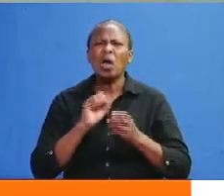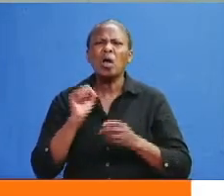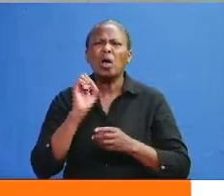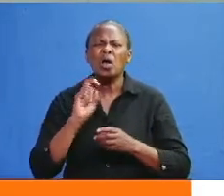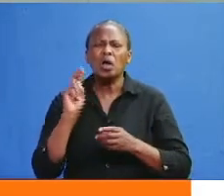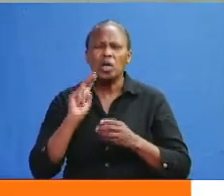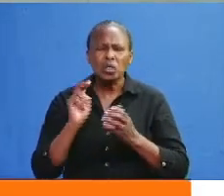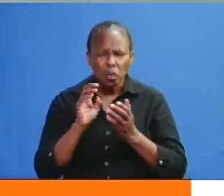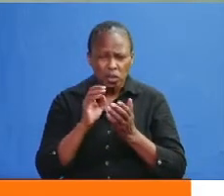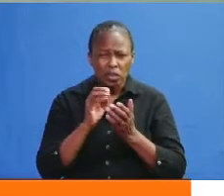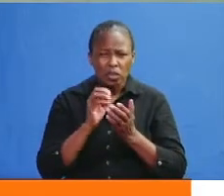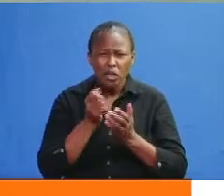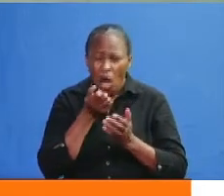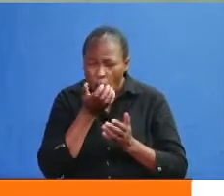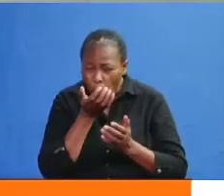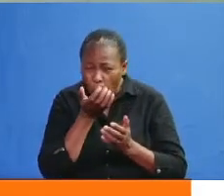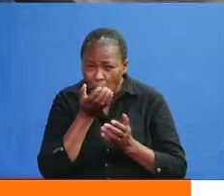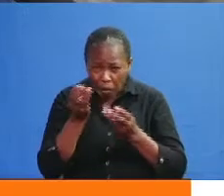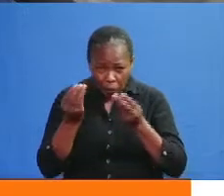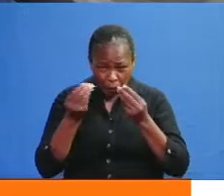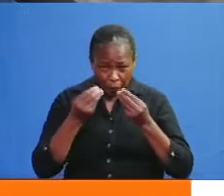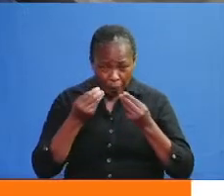to attract customers.